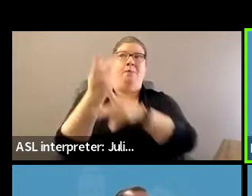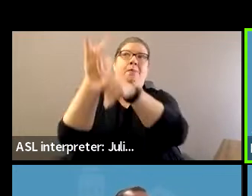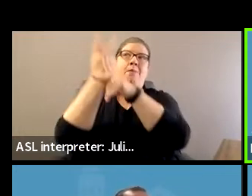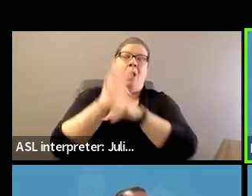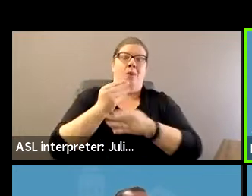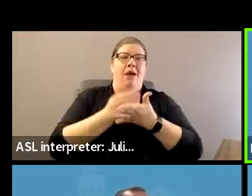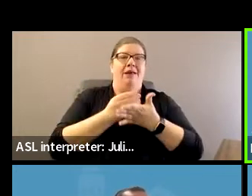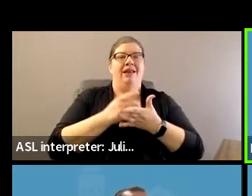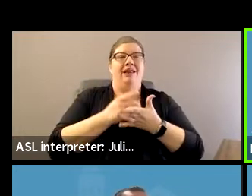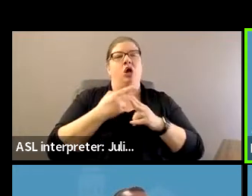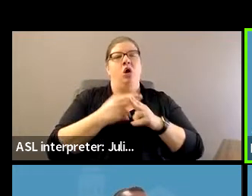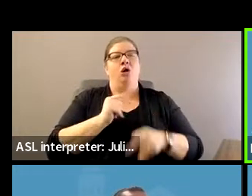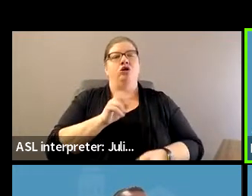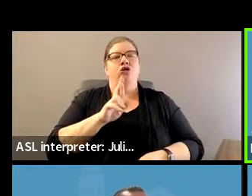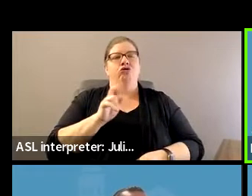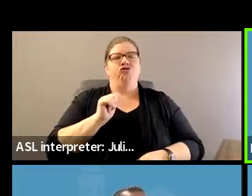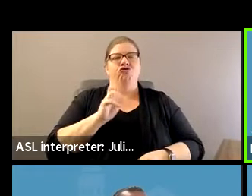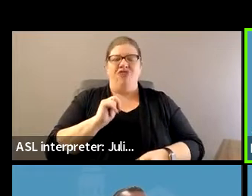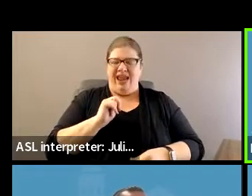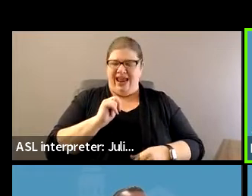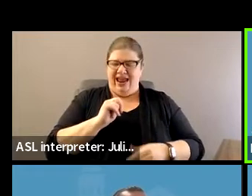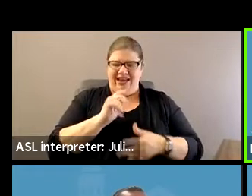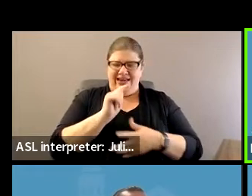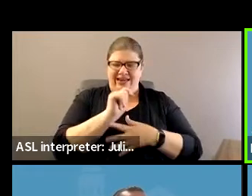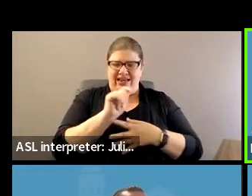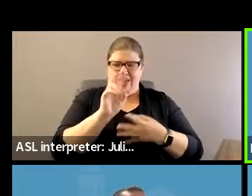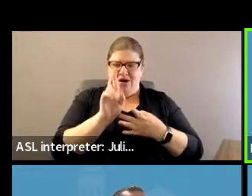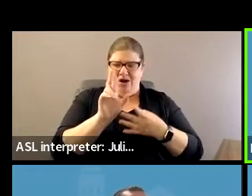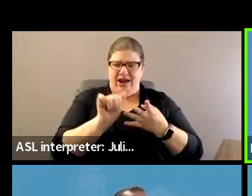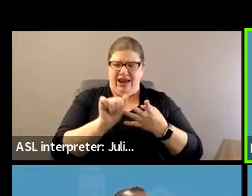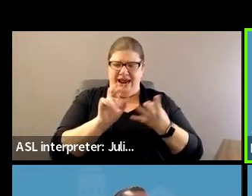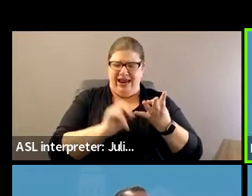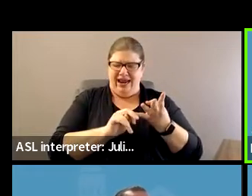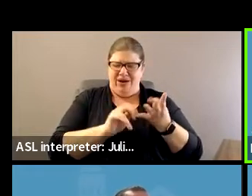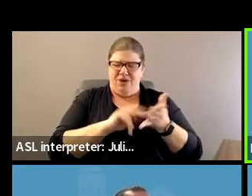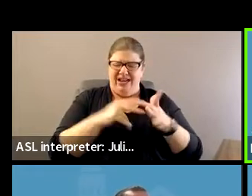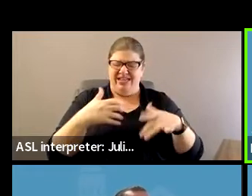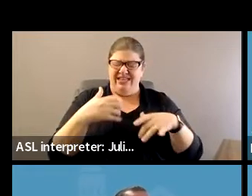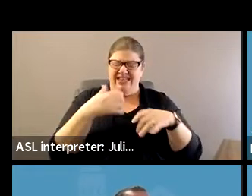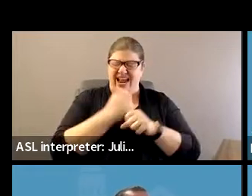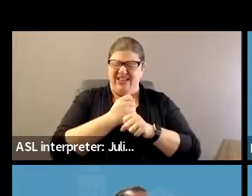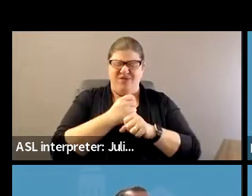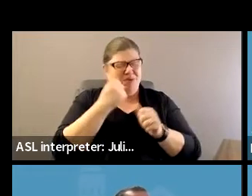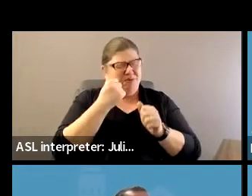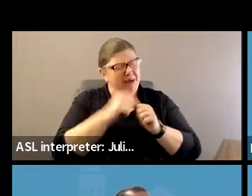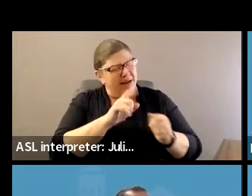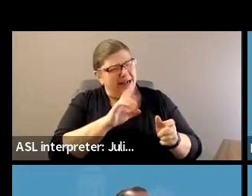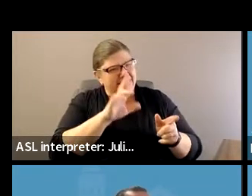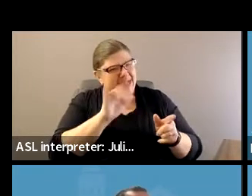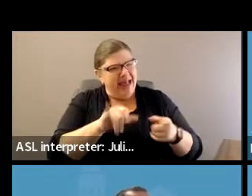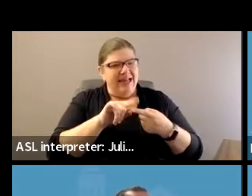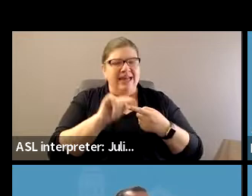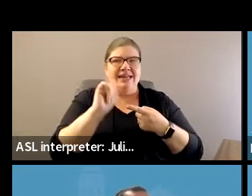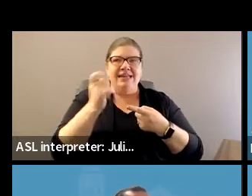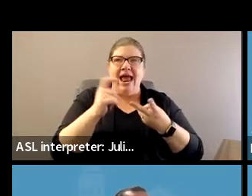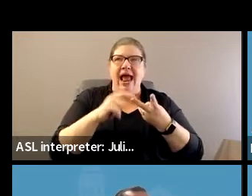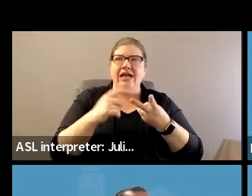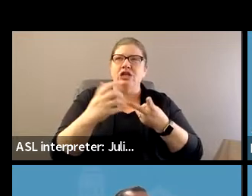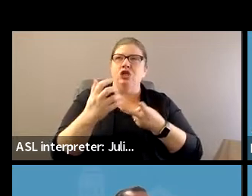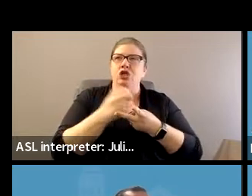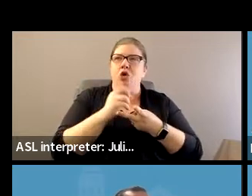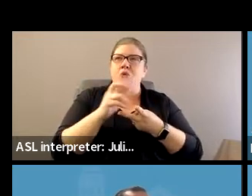the TRAN is for. I don't even remember what it stands for. Do you, Lacey, off the top of your head? It's tax